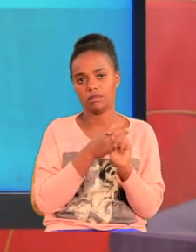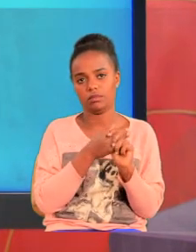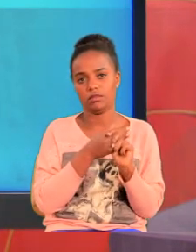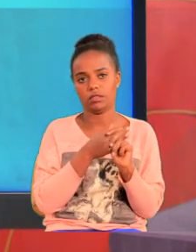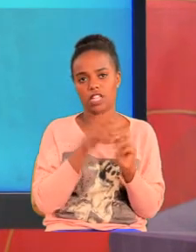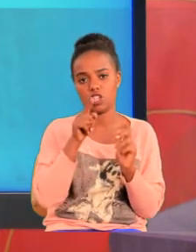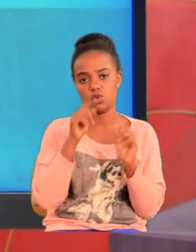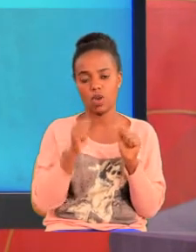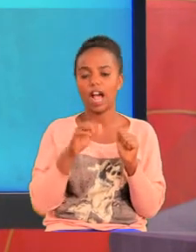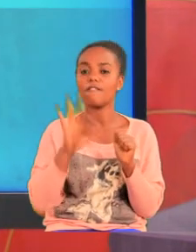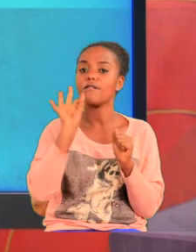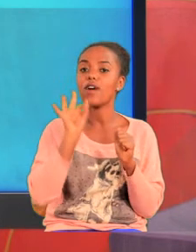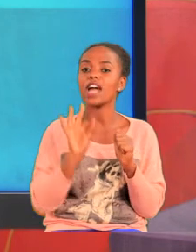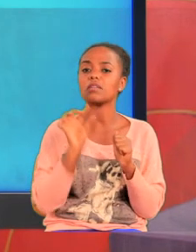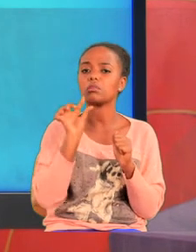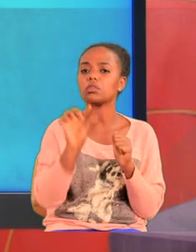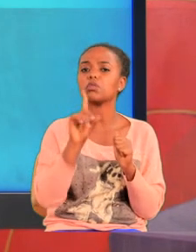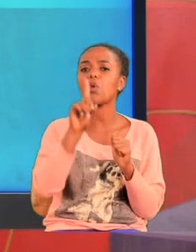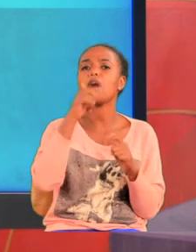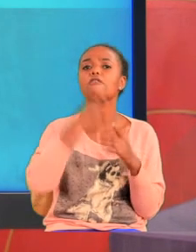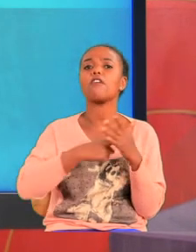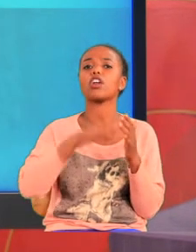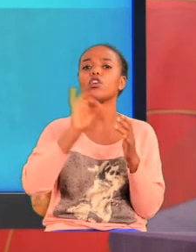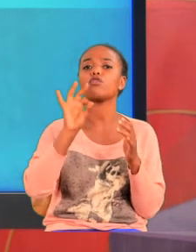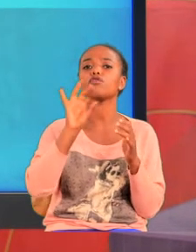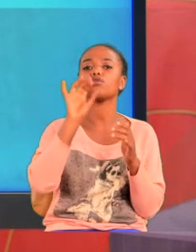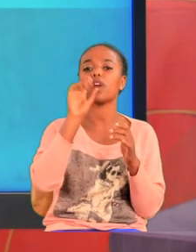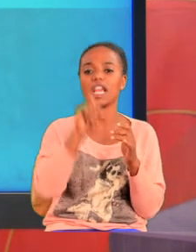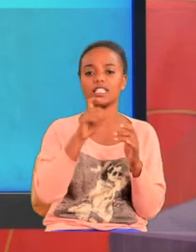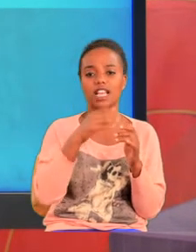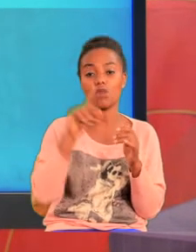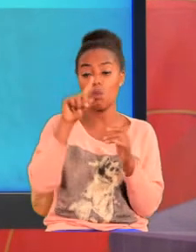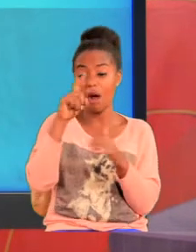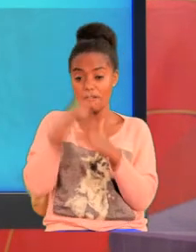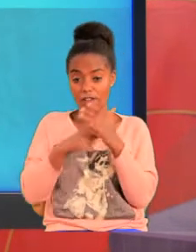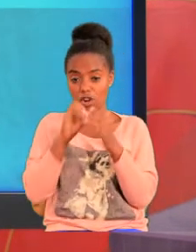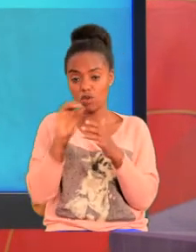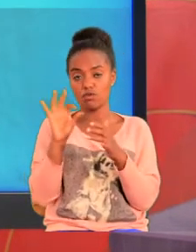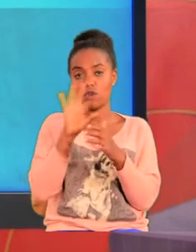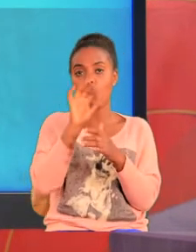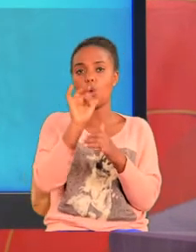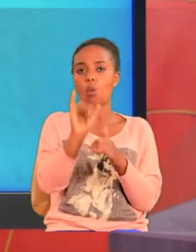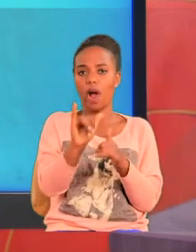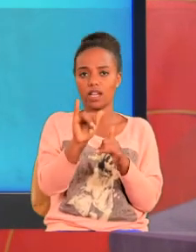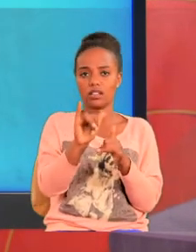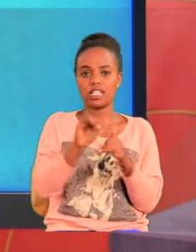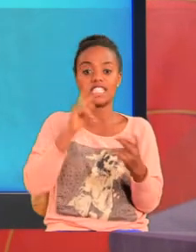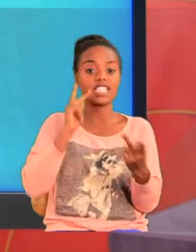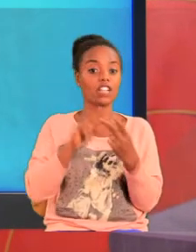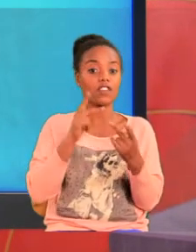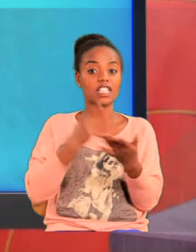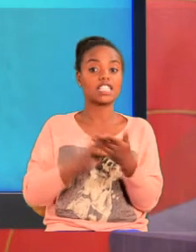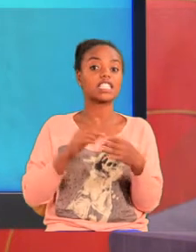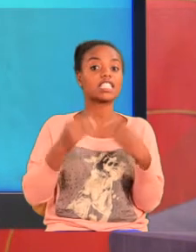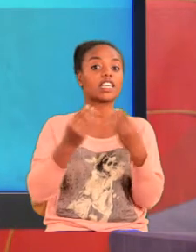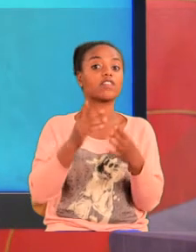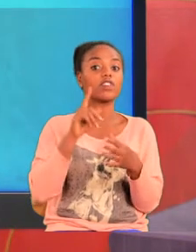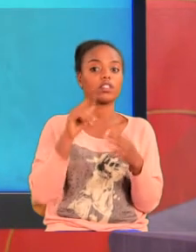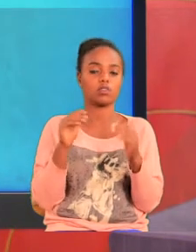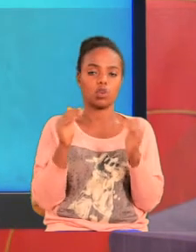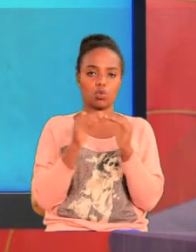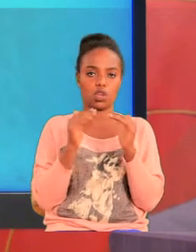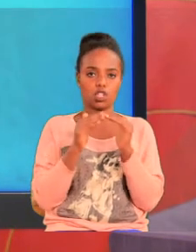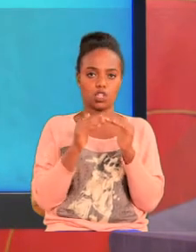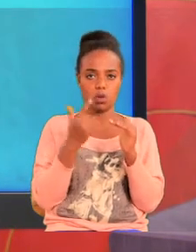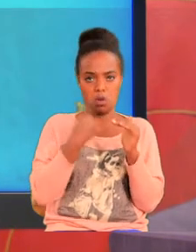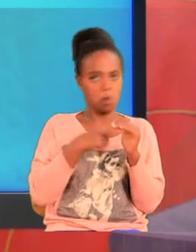You can find at least one value of x and one value of y satisfying this given equation. Yes,